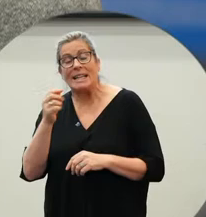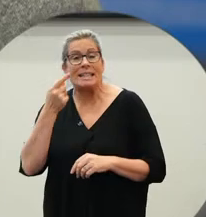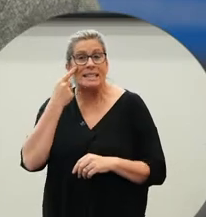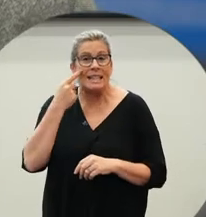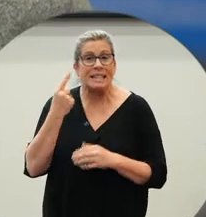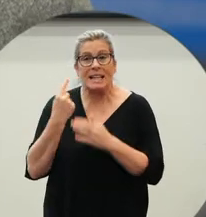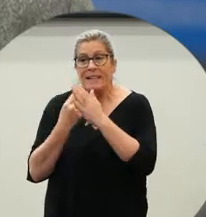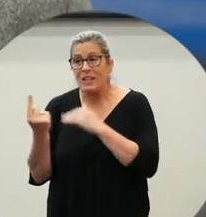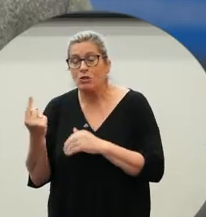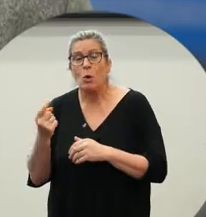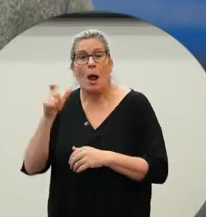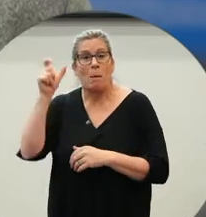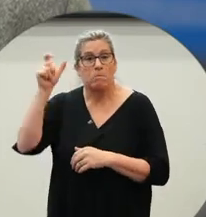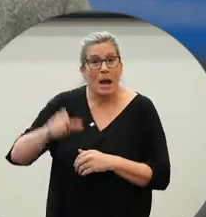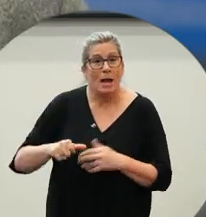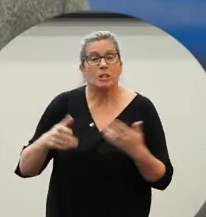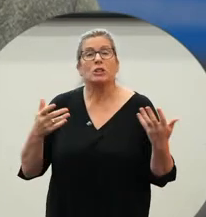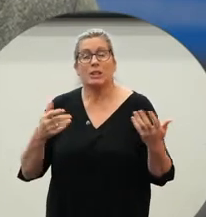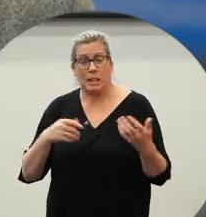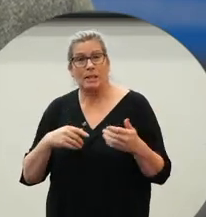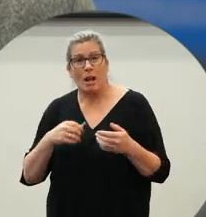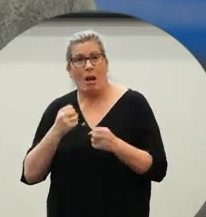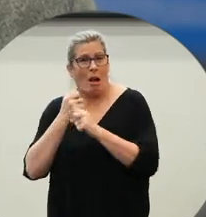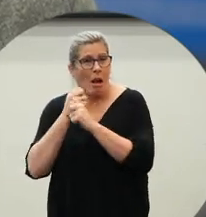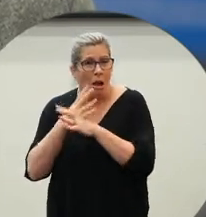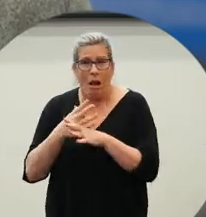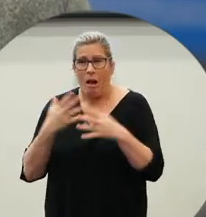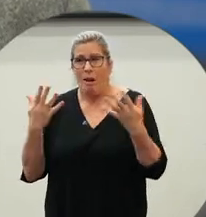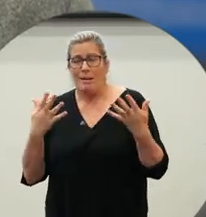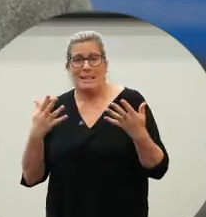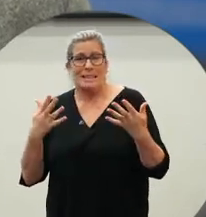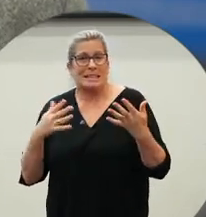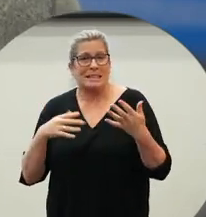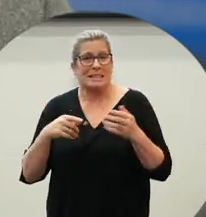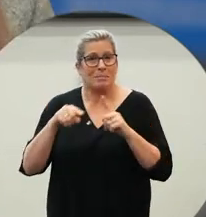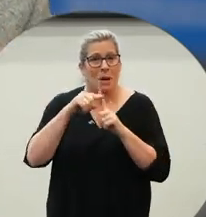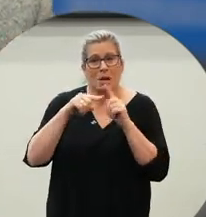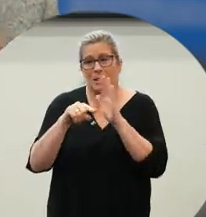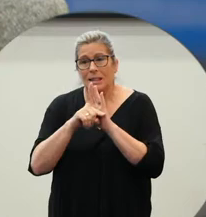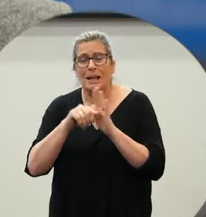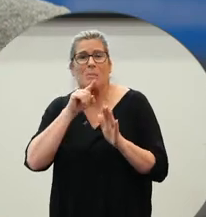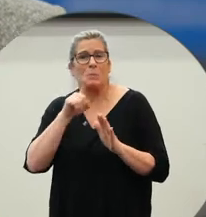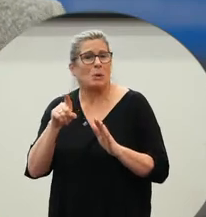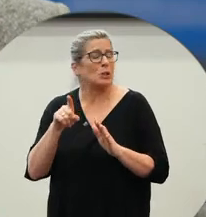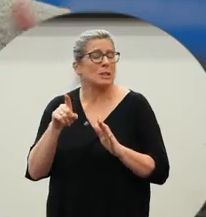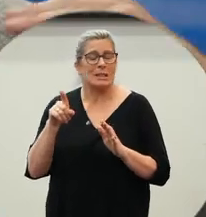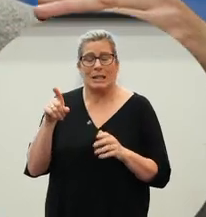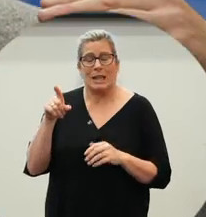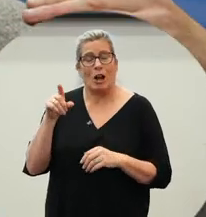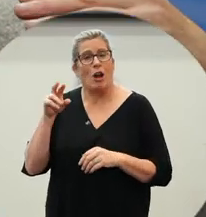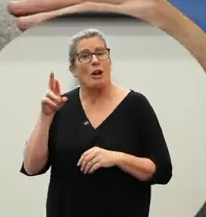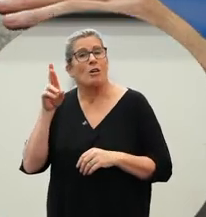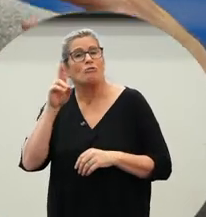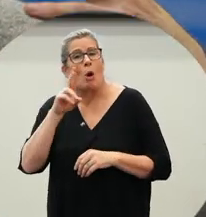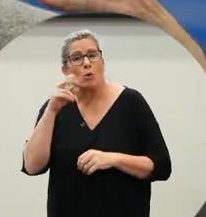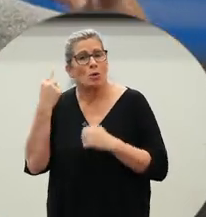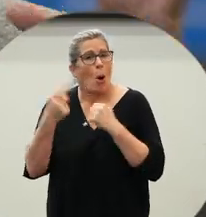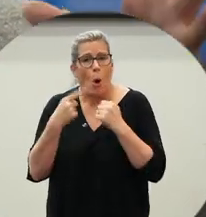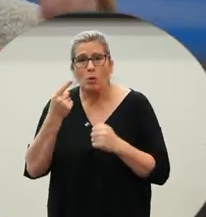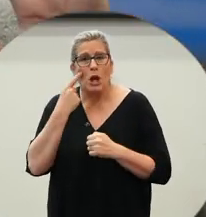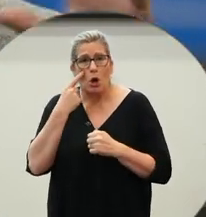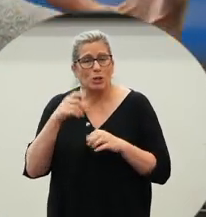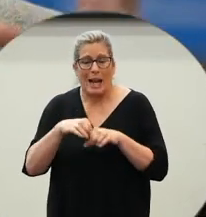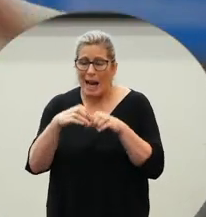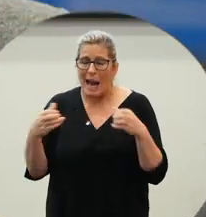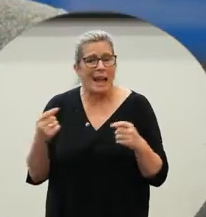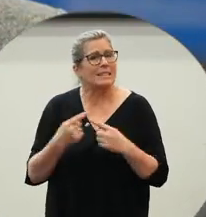personal avarice and greed and all the maliciousness, but Rose never saw that. She saw everything in terms of class, and he just